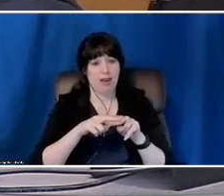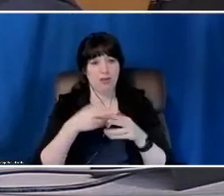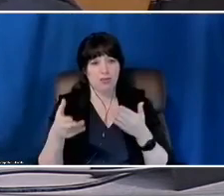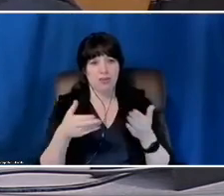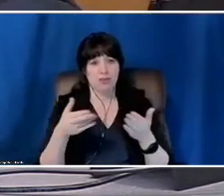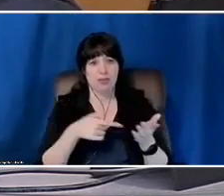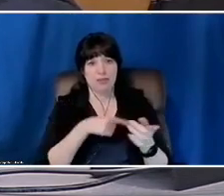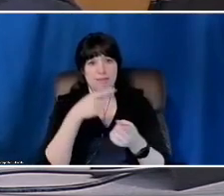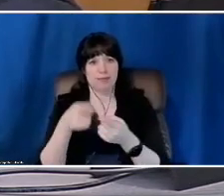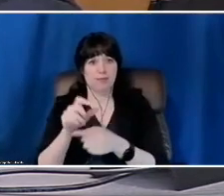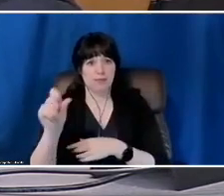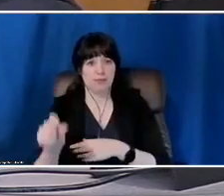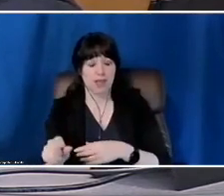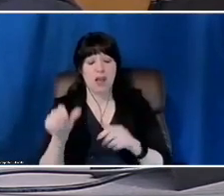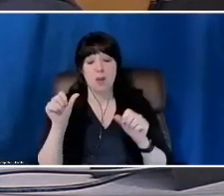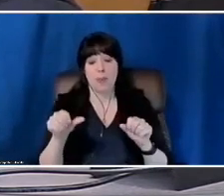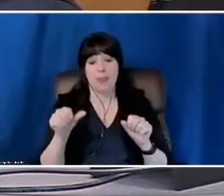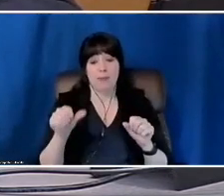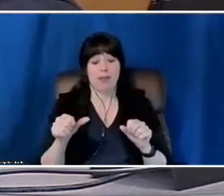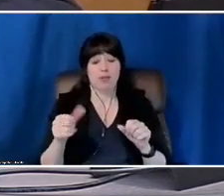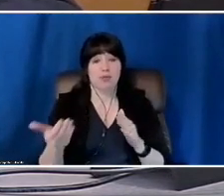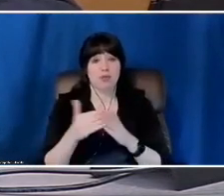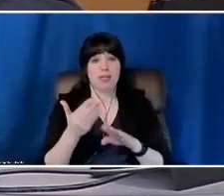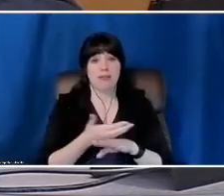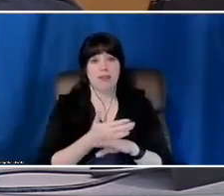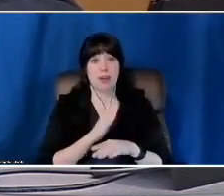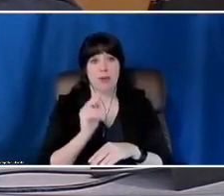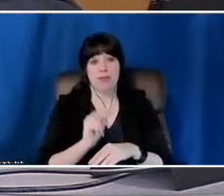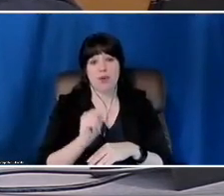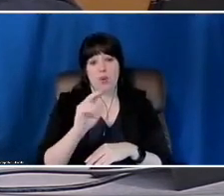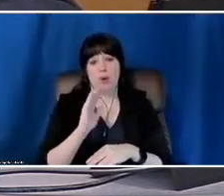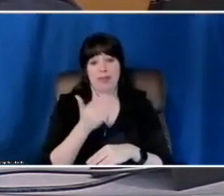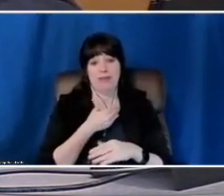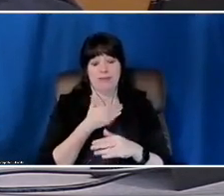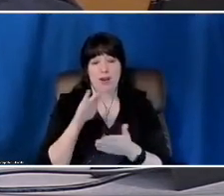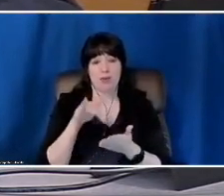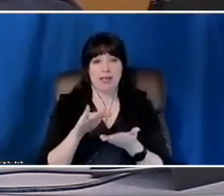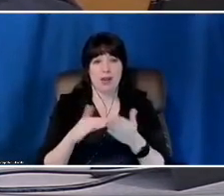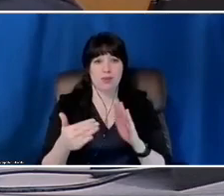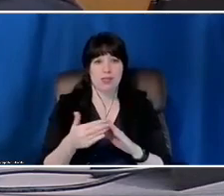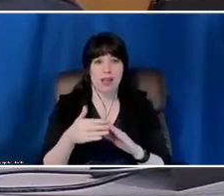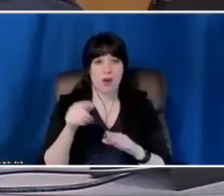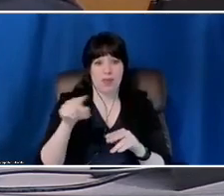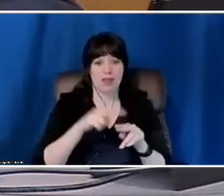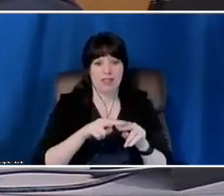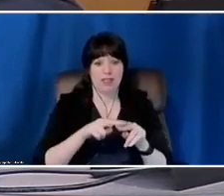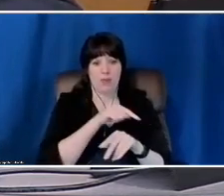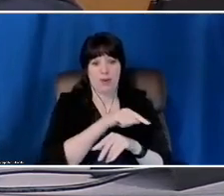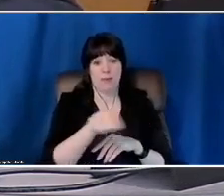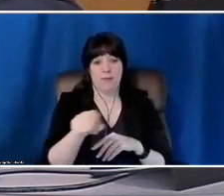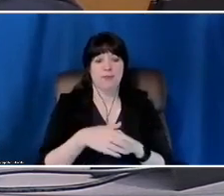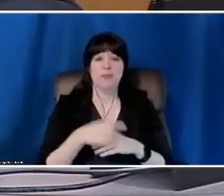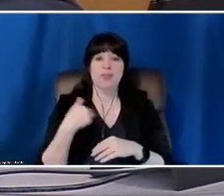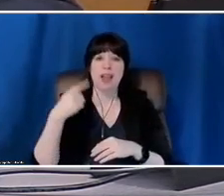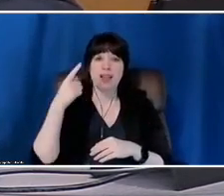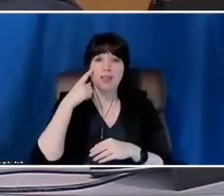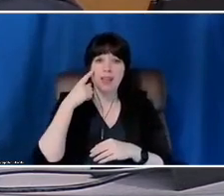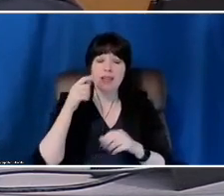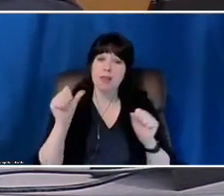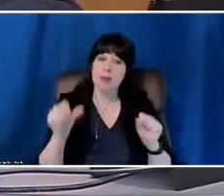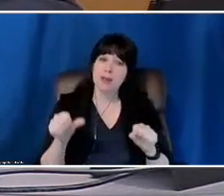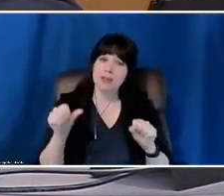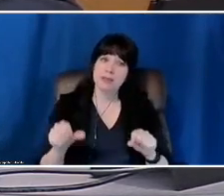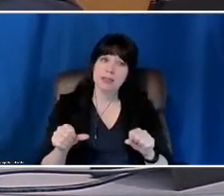Especially with the potential redevelopment of our north of our downtown area, which is where this line would likely go, I think that the possibilities